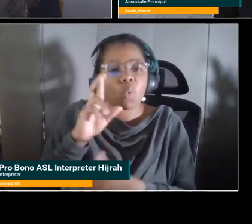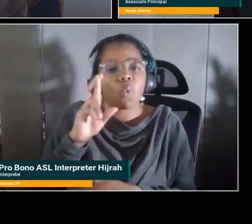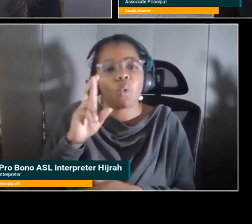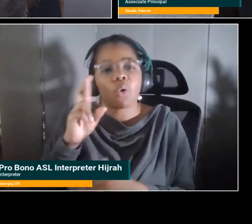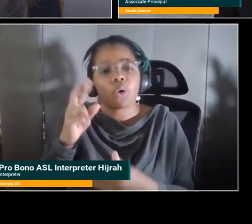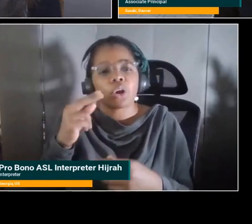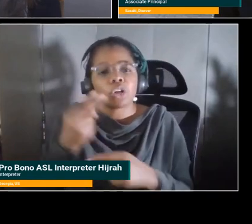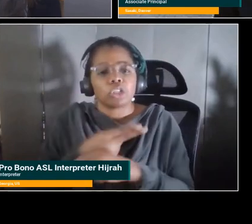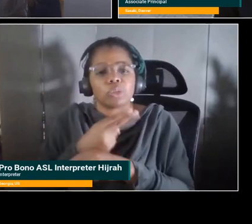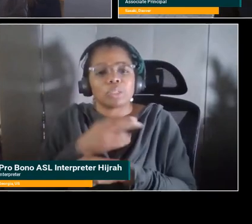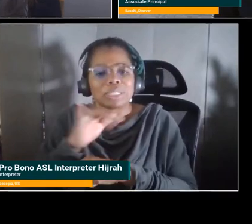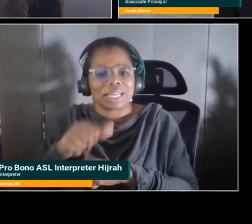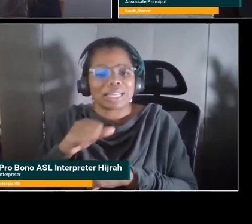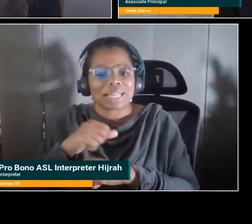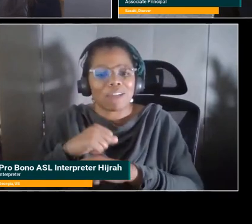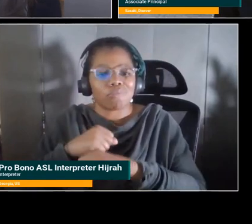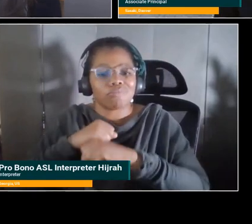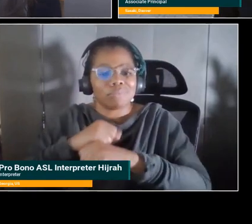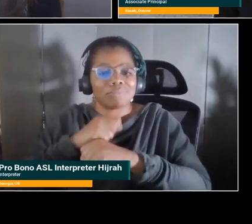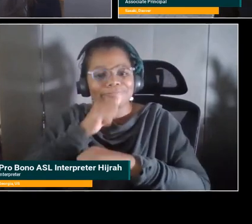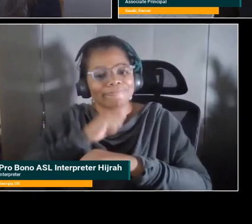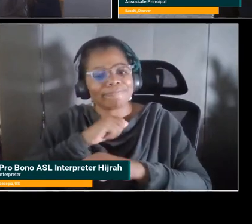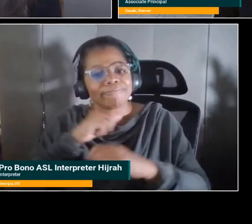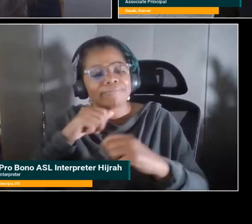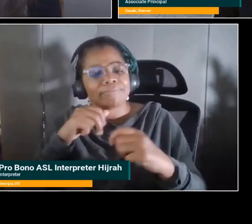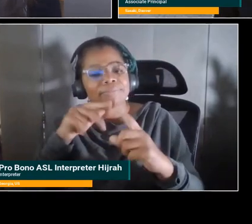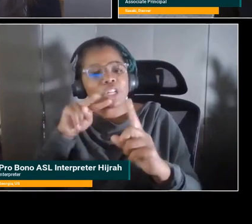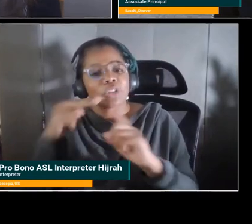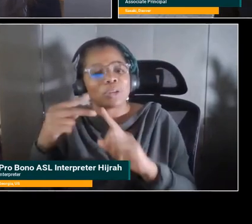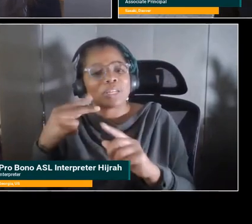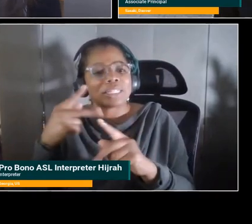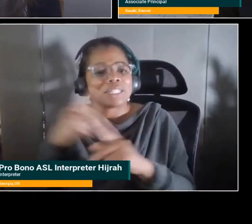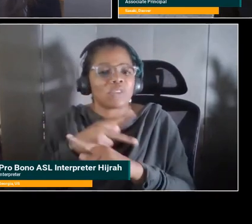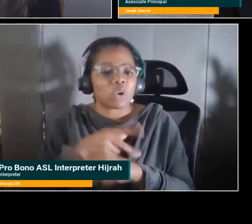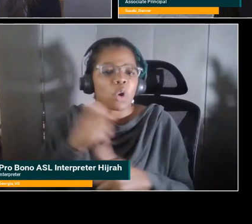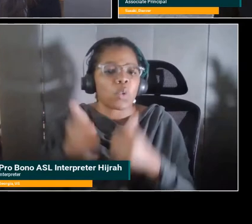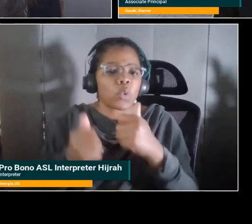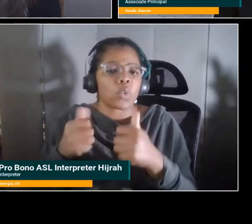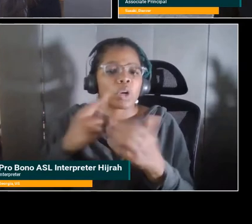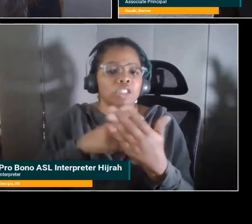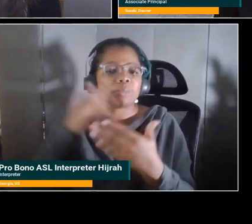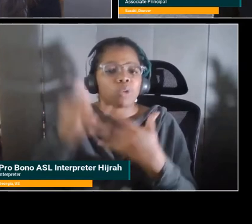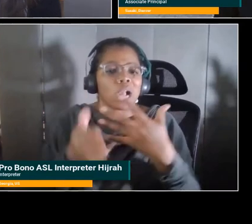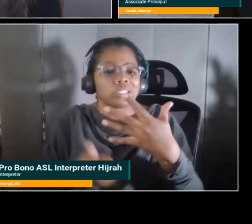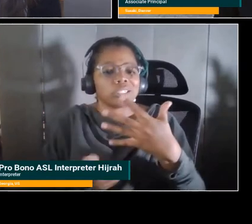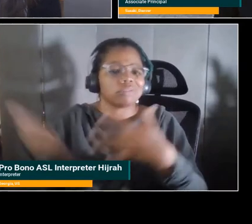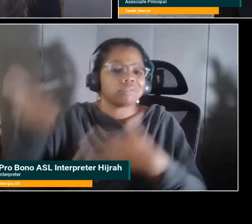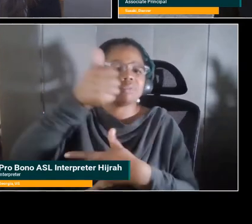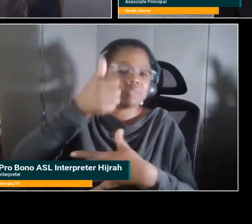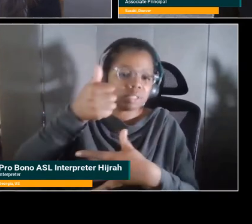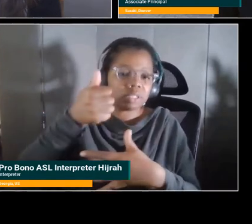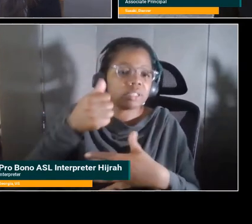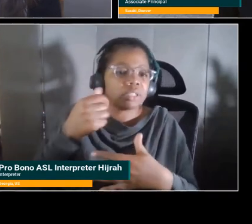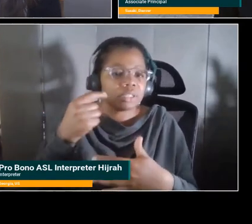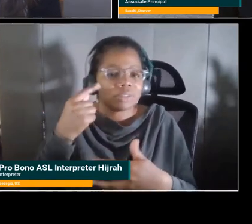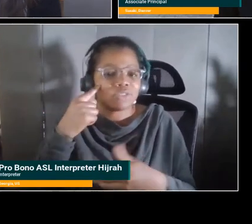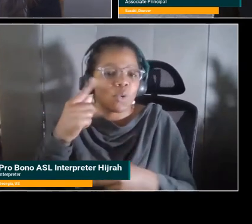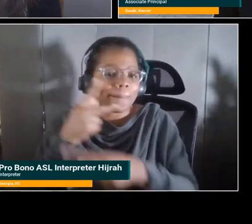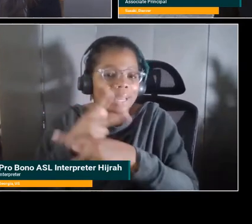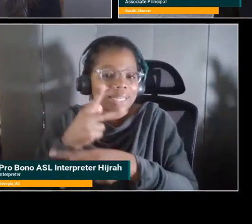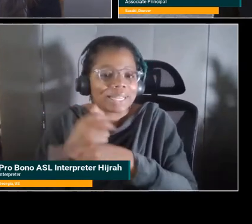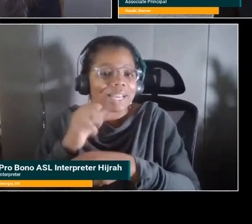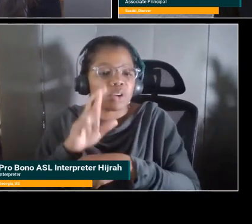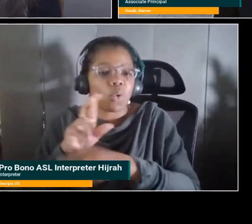kind of resilience lens as a way to pick which places and what projects to move sort of up the order to places to maintain or